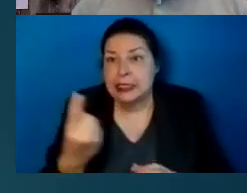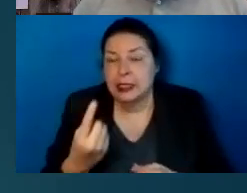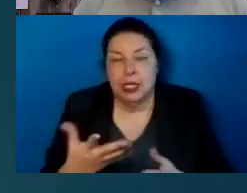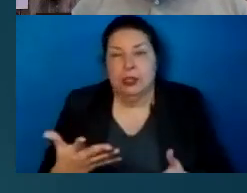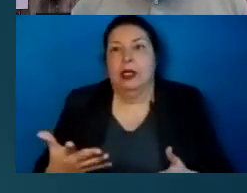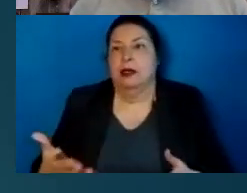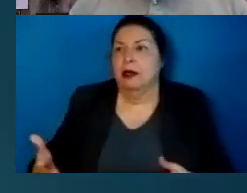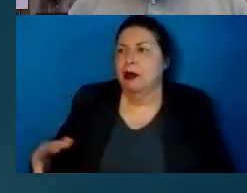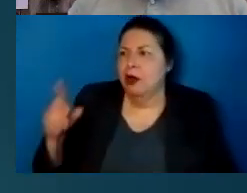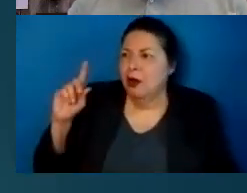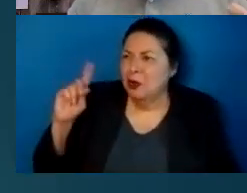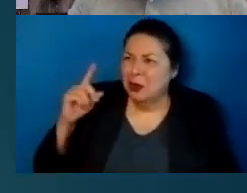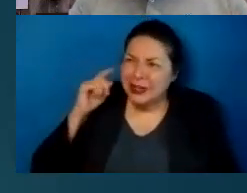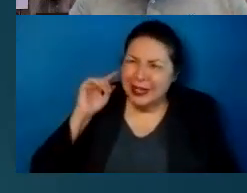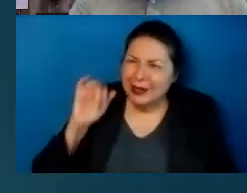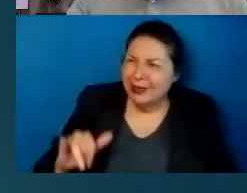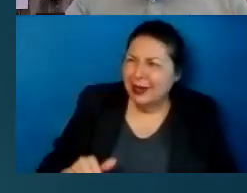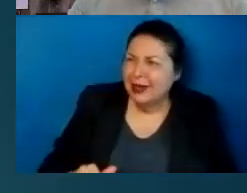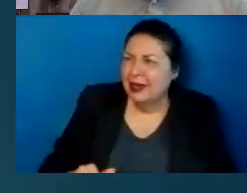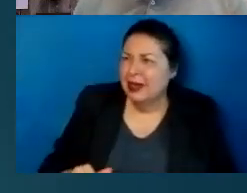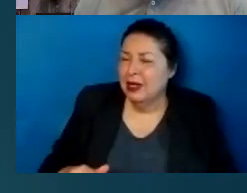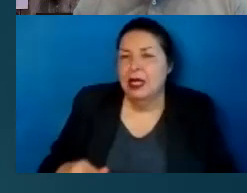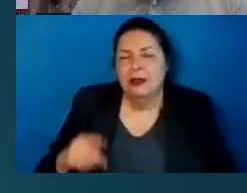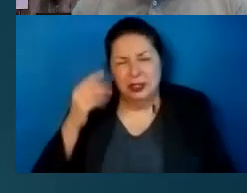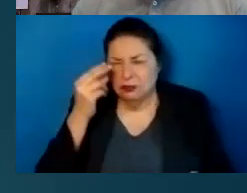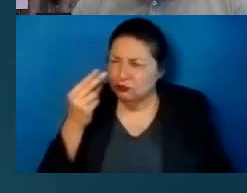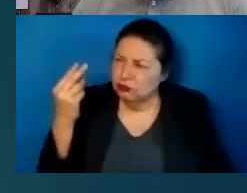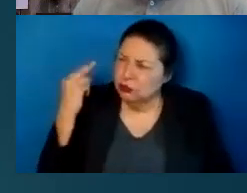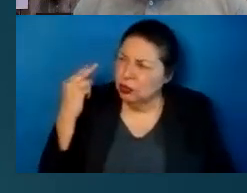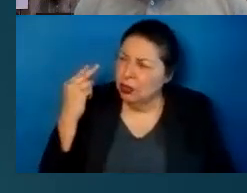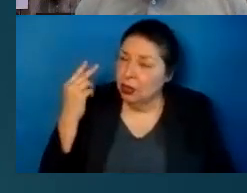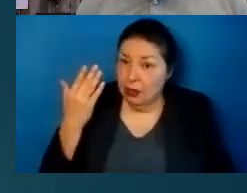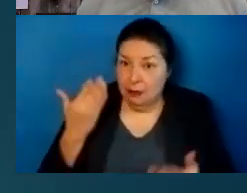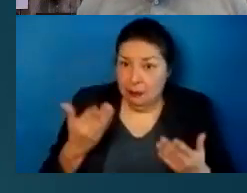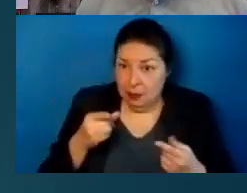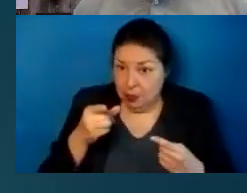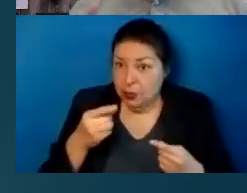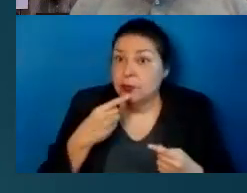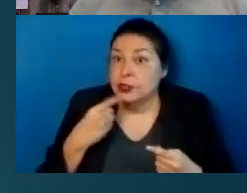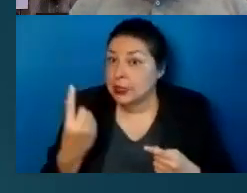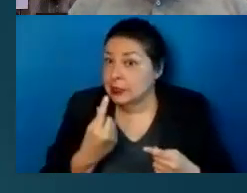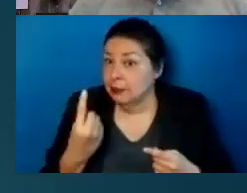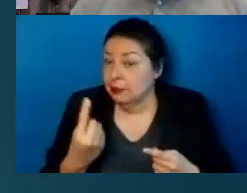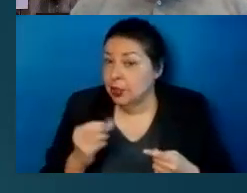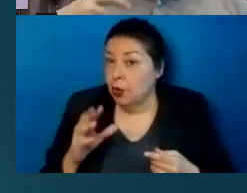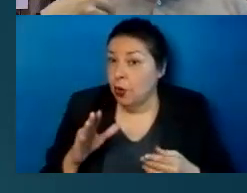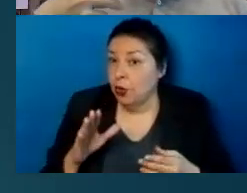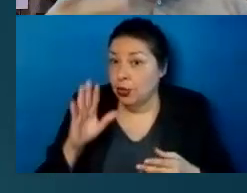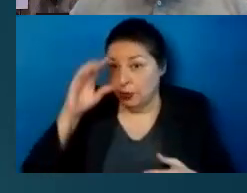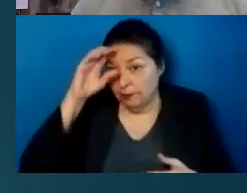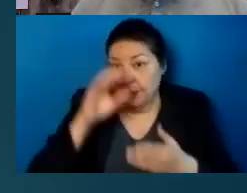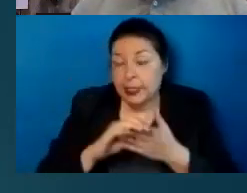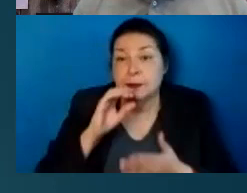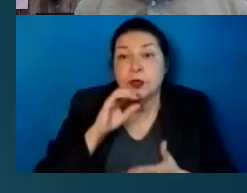if you really think back about it, you might have said something, your spouse might have said something, and the child now